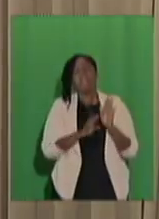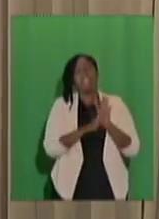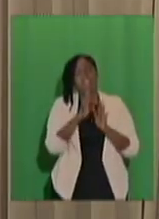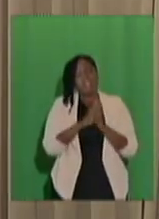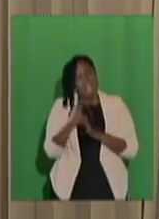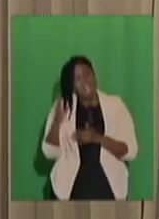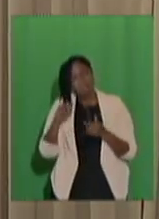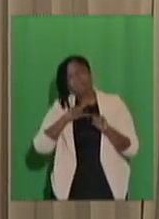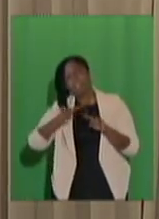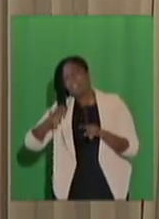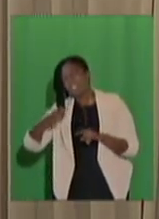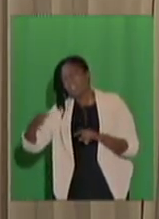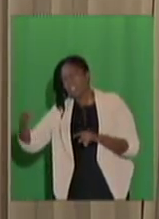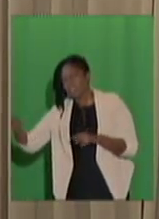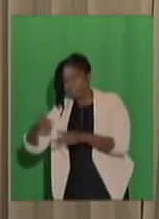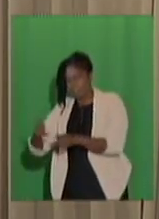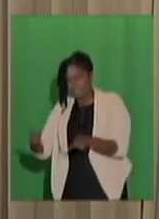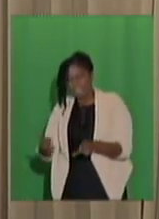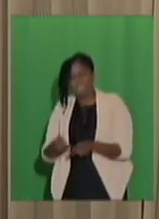Okay, Pryor.